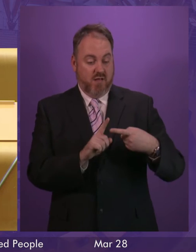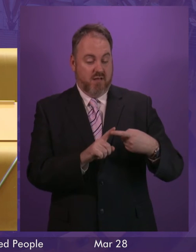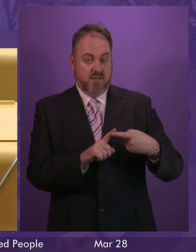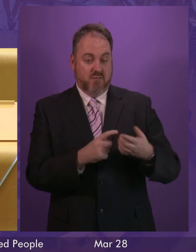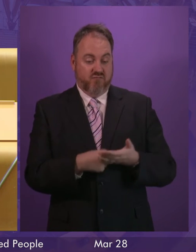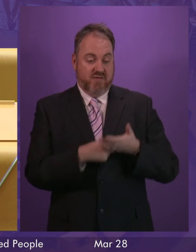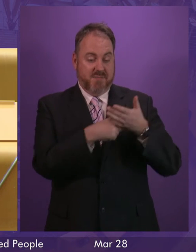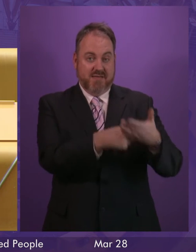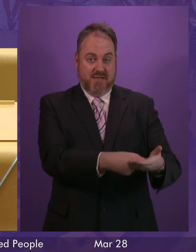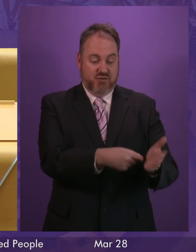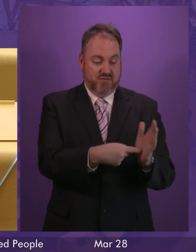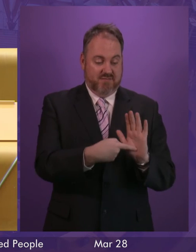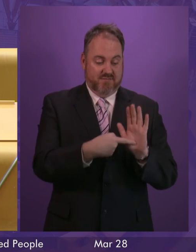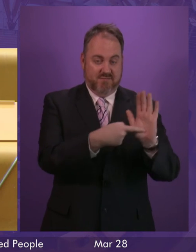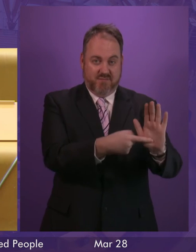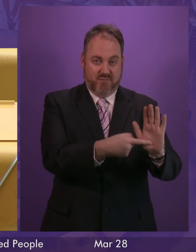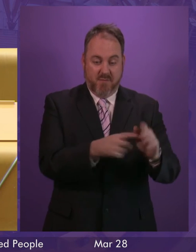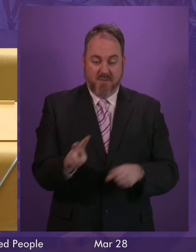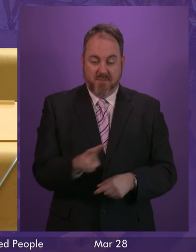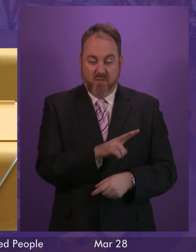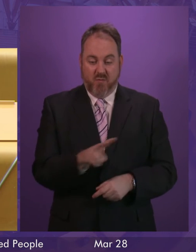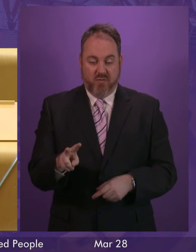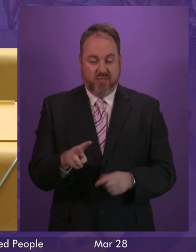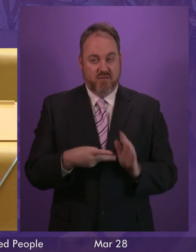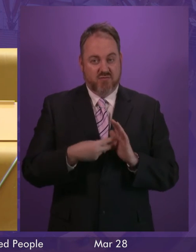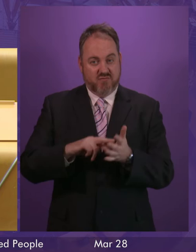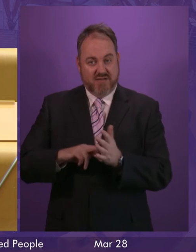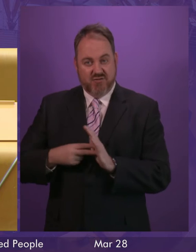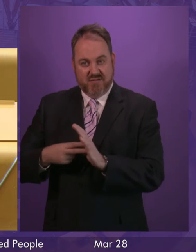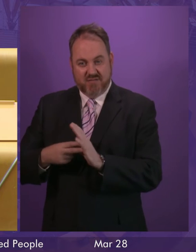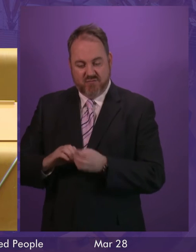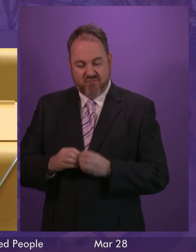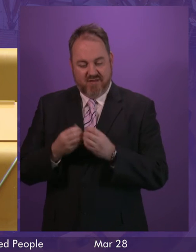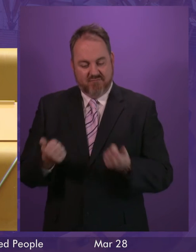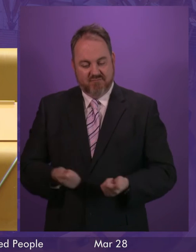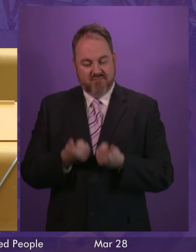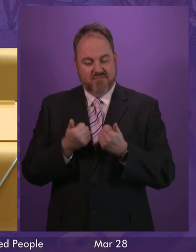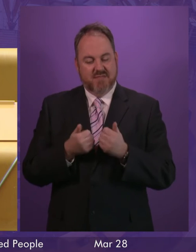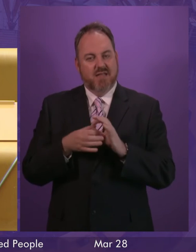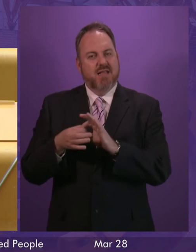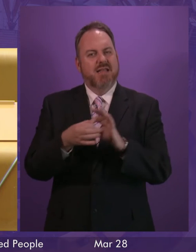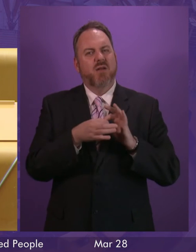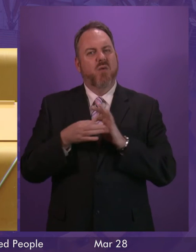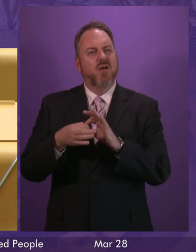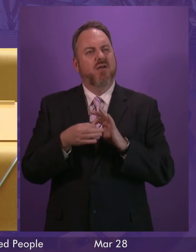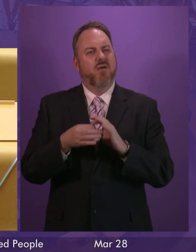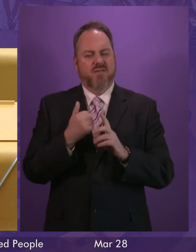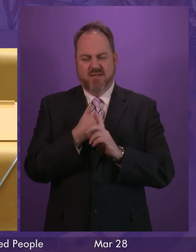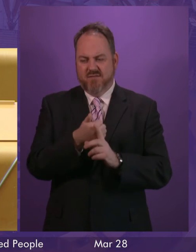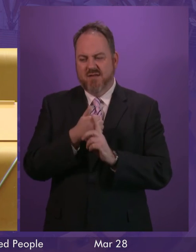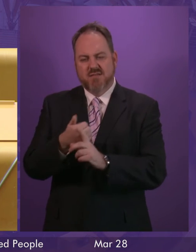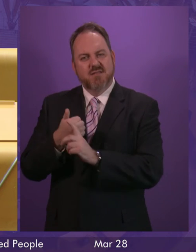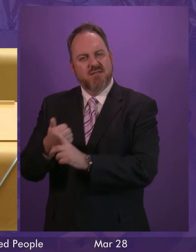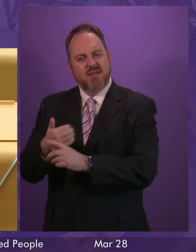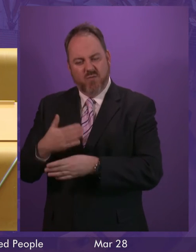want to highlight that was common to both strategies was to create a network of local area coordinators. At its best this was a